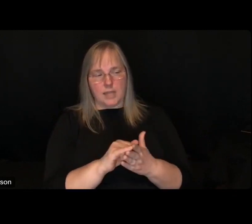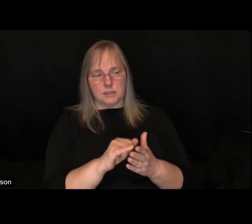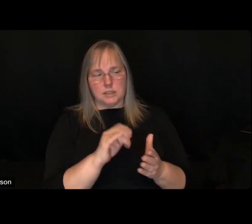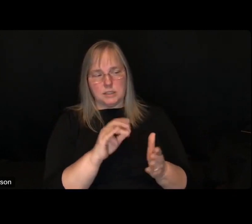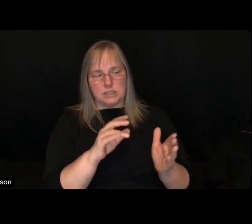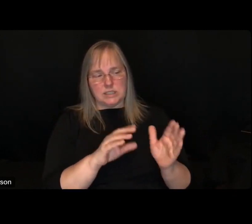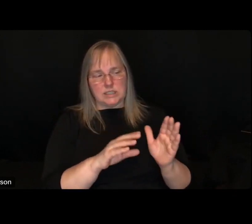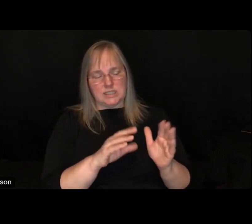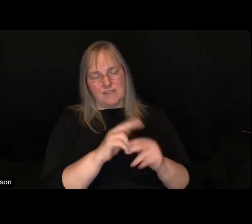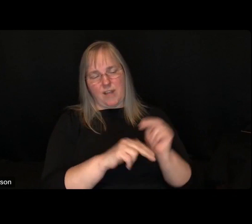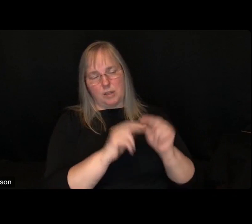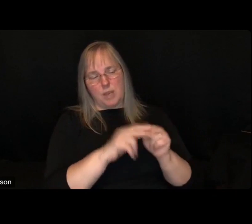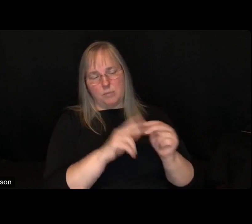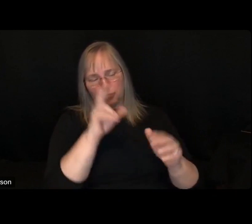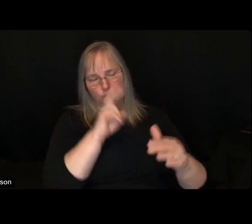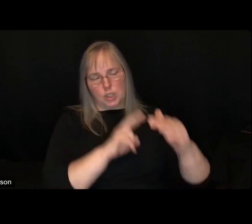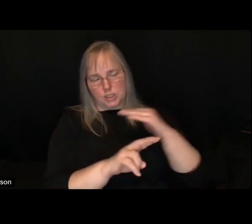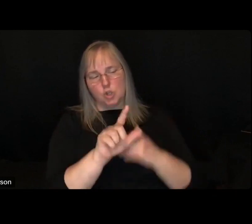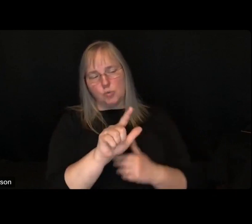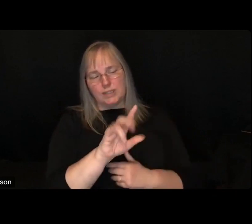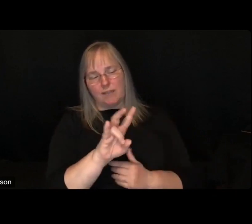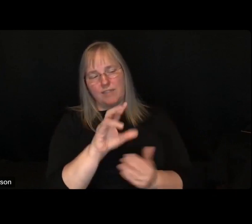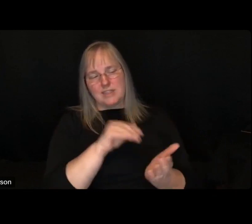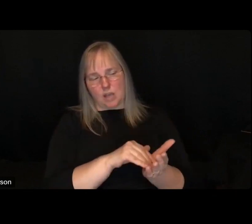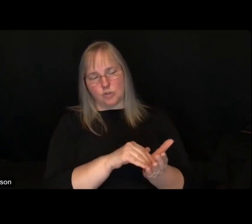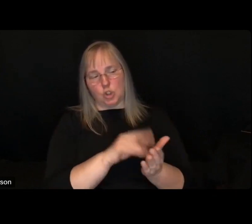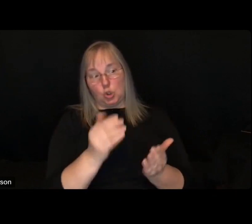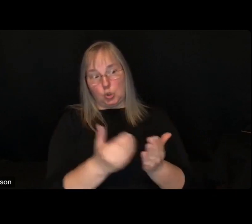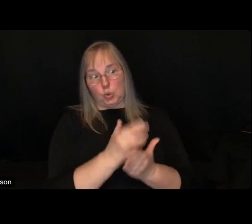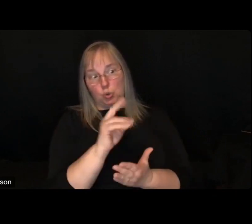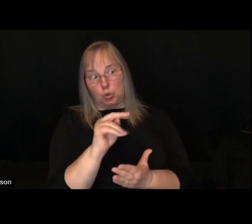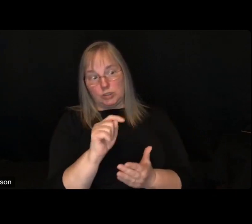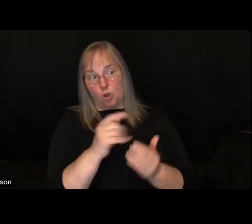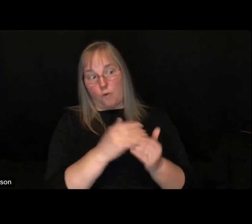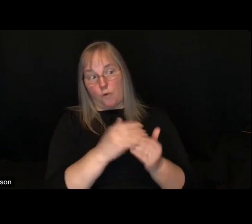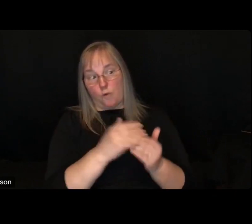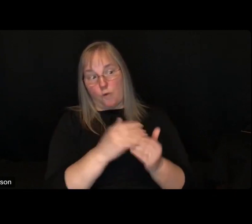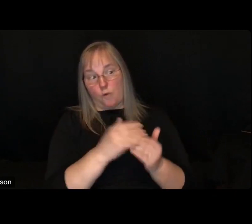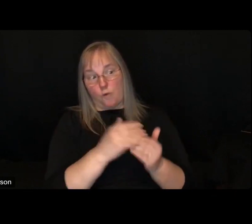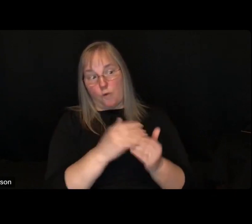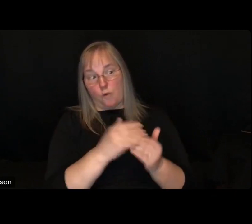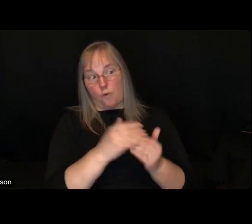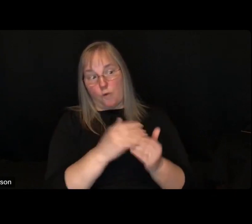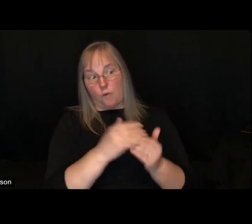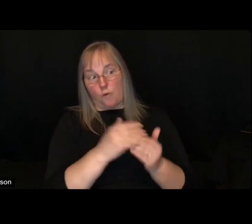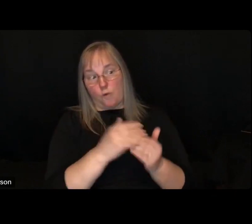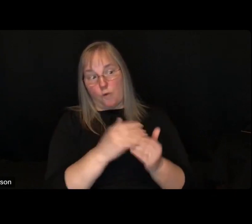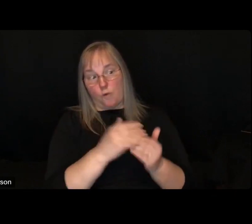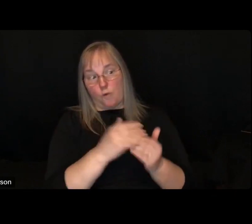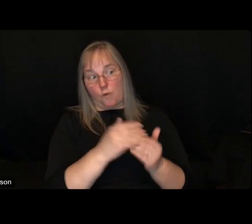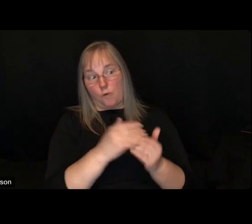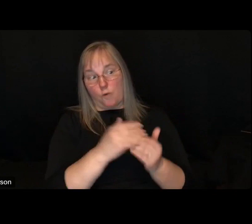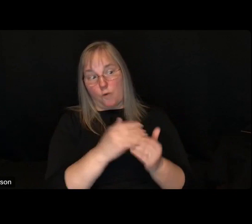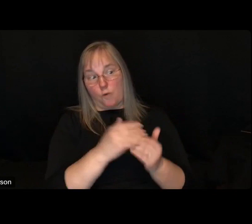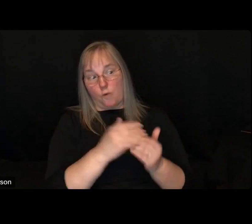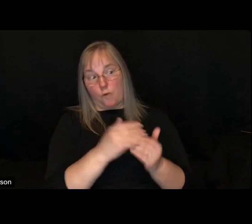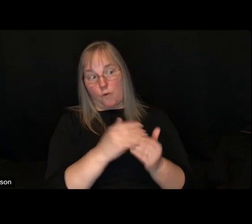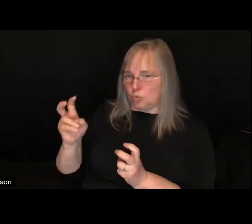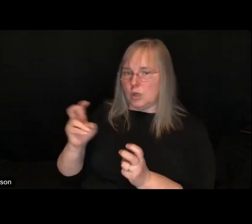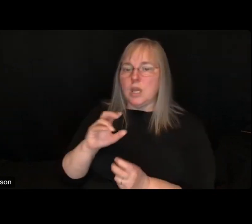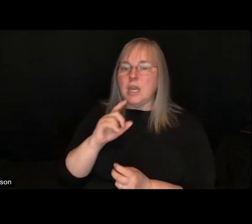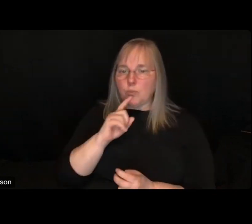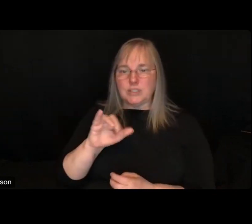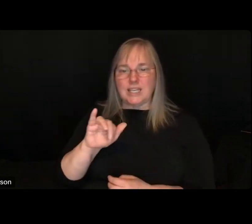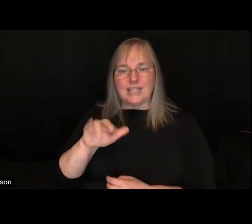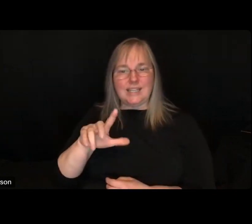about 27,000 new units in the county over the next 20 years? It wasn't a demand issue. It was a yield issue on the